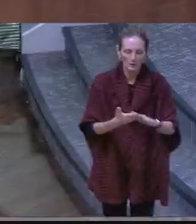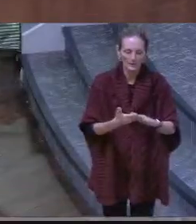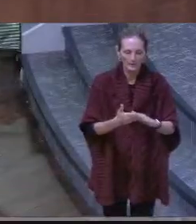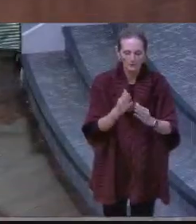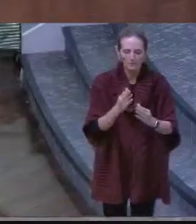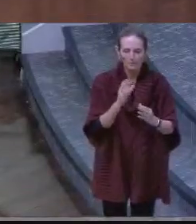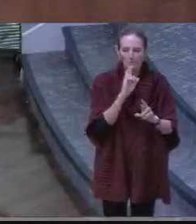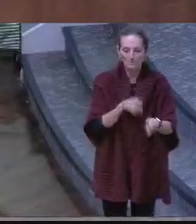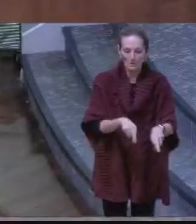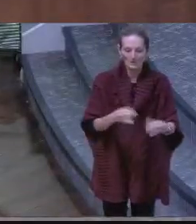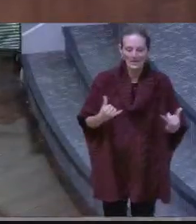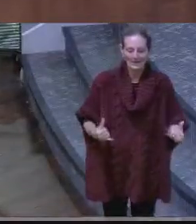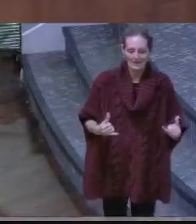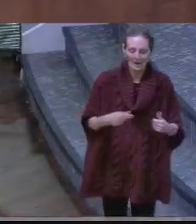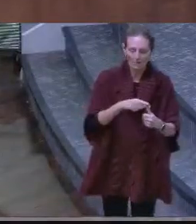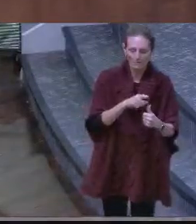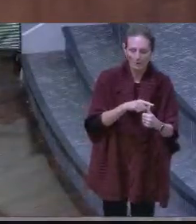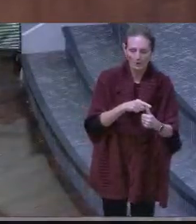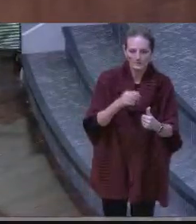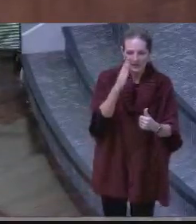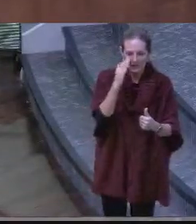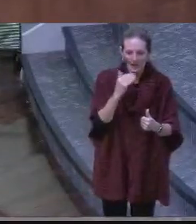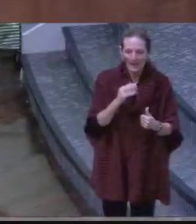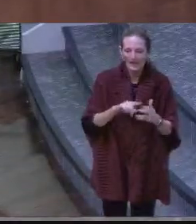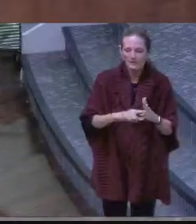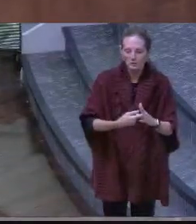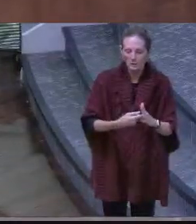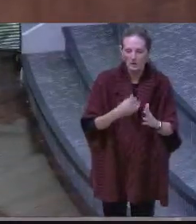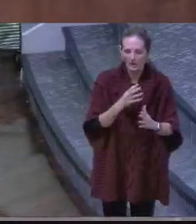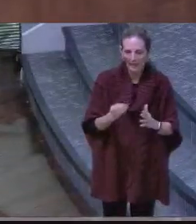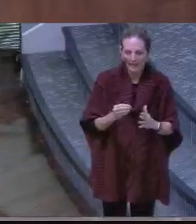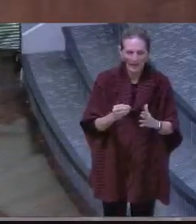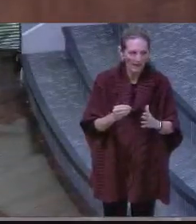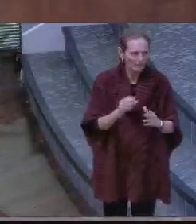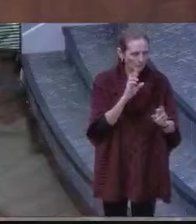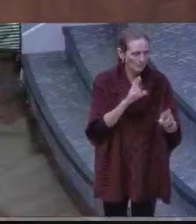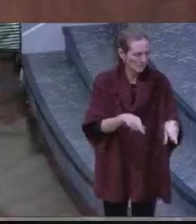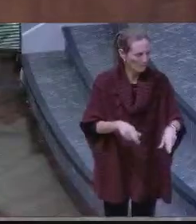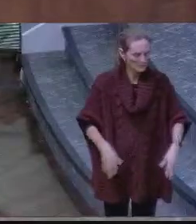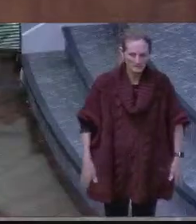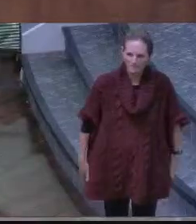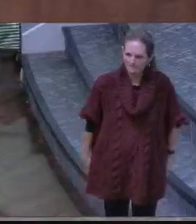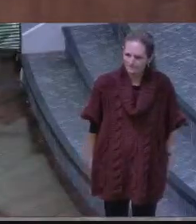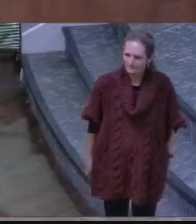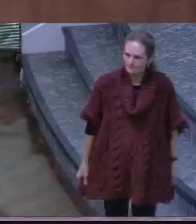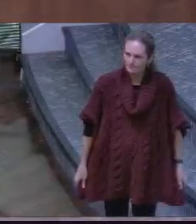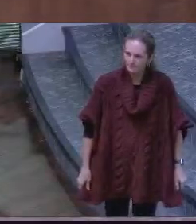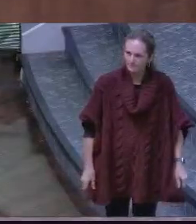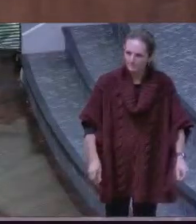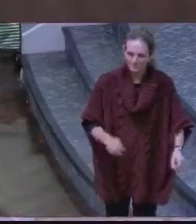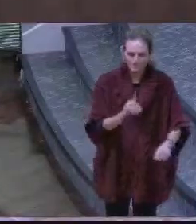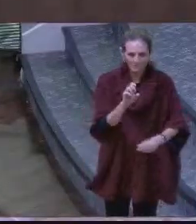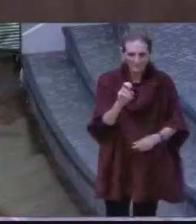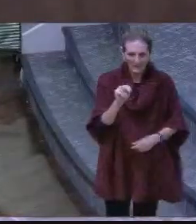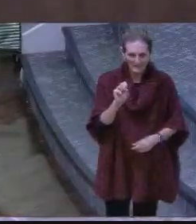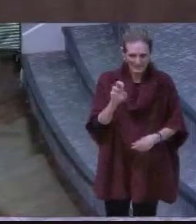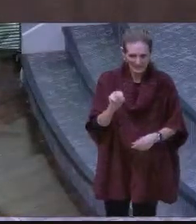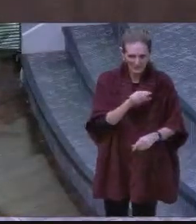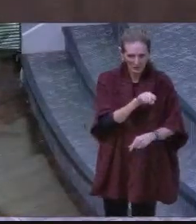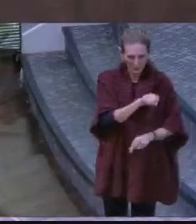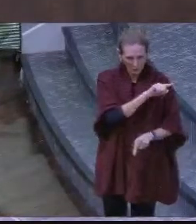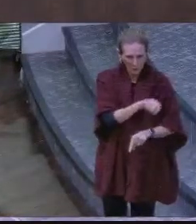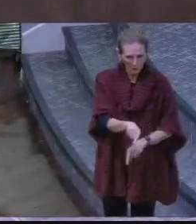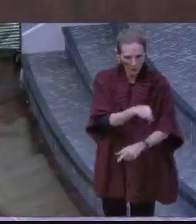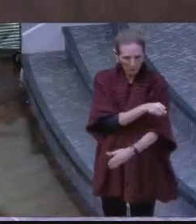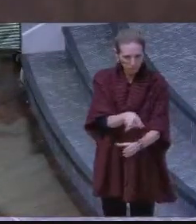Early Head Start Policy Council meeting minutes and reports. Mr. Denson, have you been attending those meetings still? Yes, ma'am,